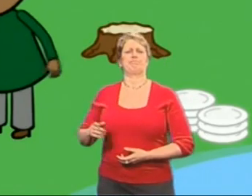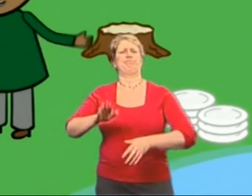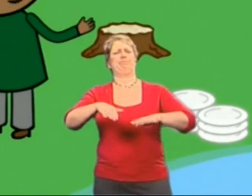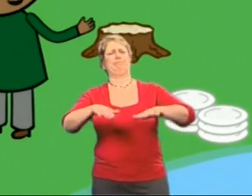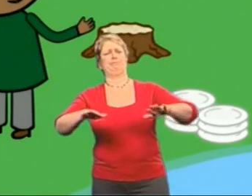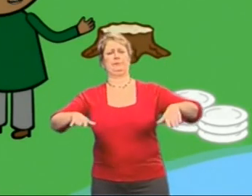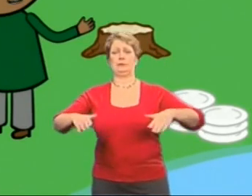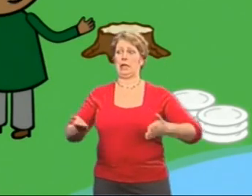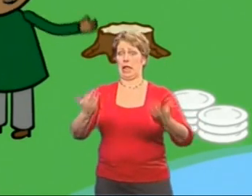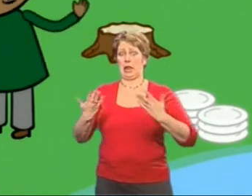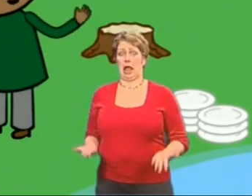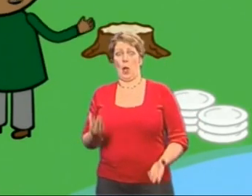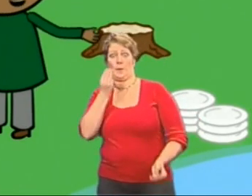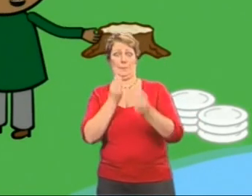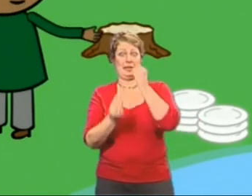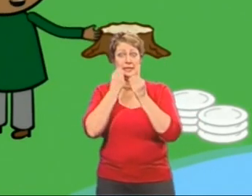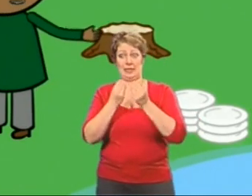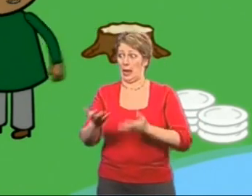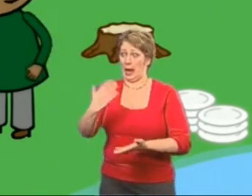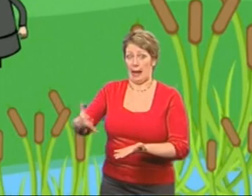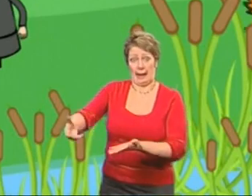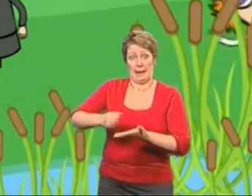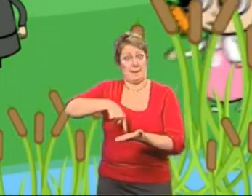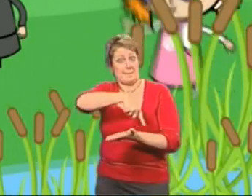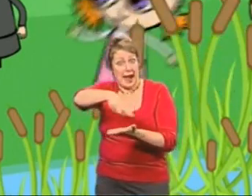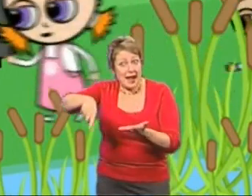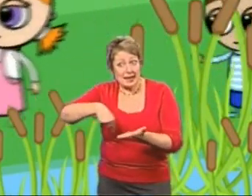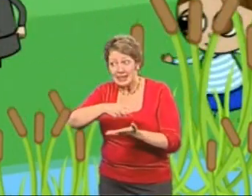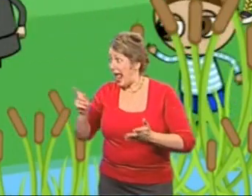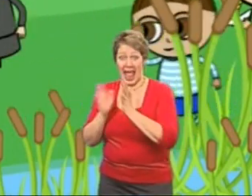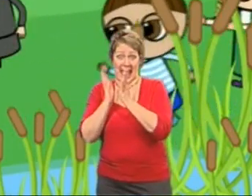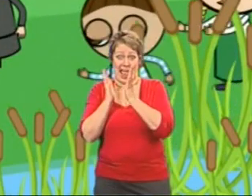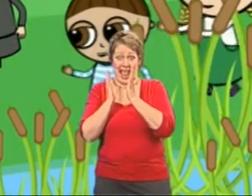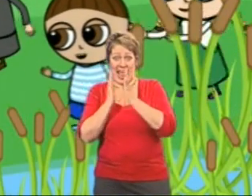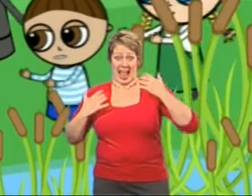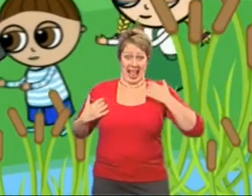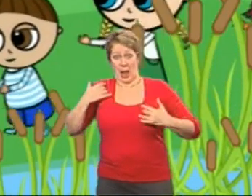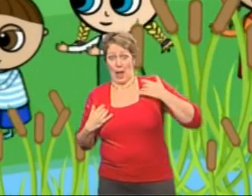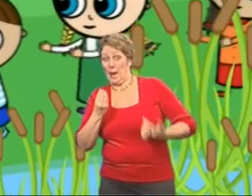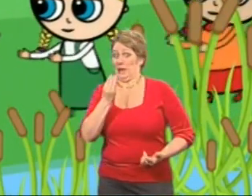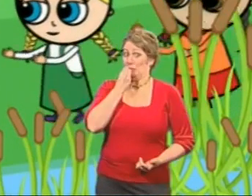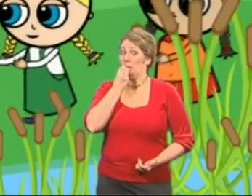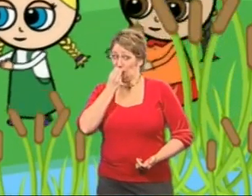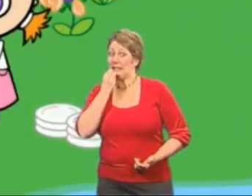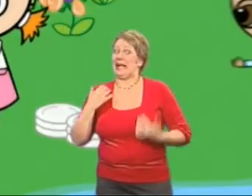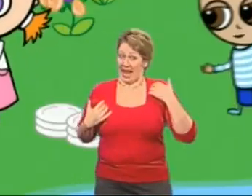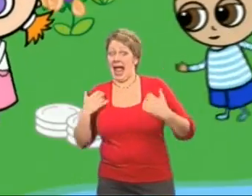Children, time for the picnic. Everyone grab a plate. Food! Hooray! Great. Yummy!